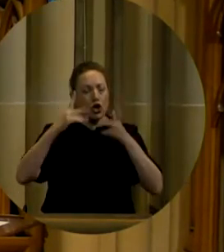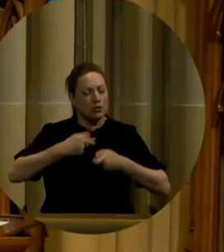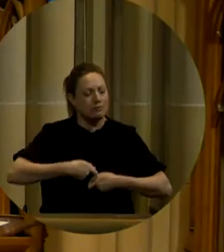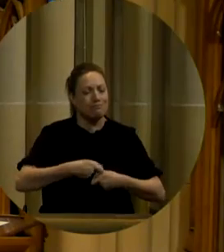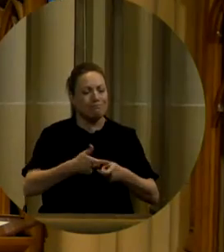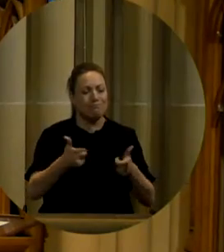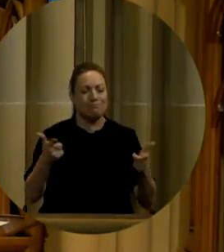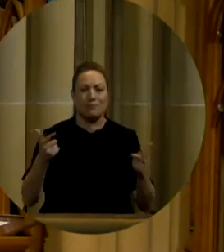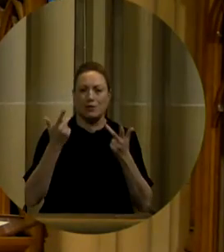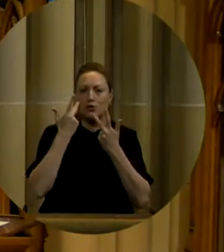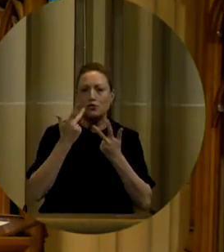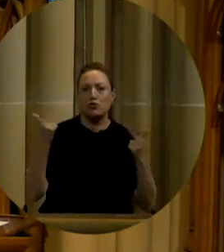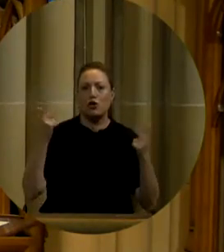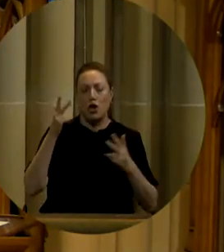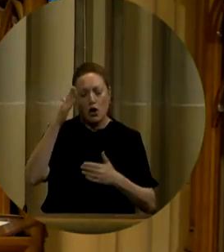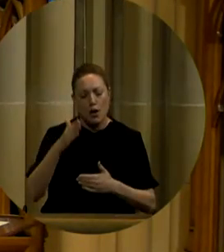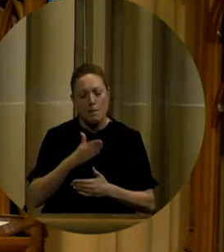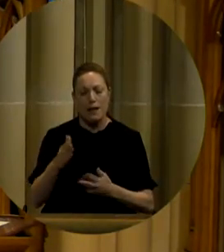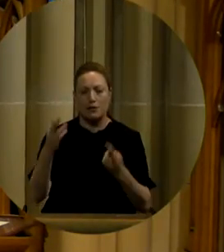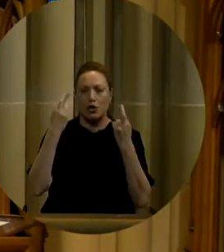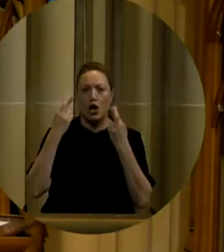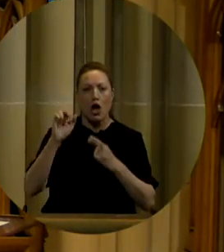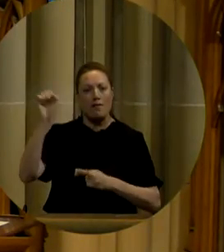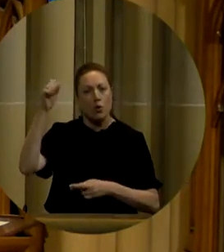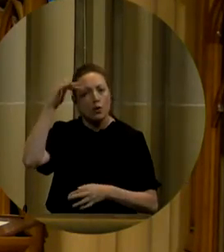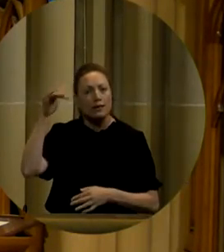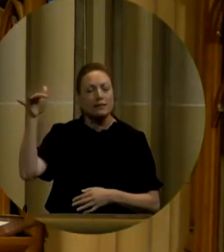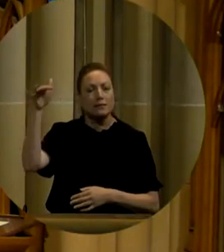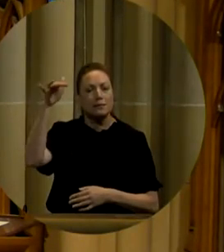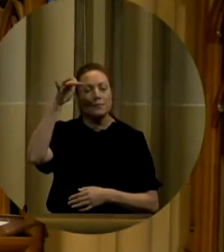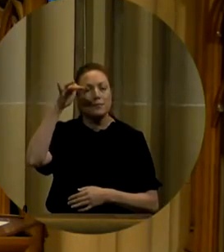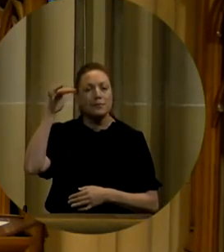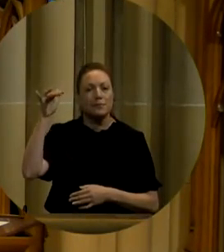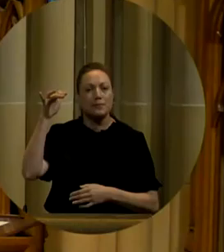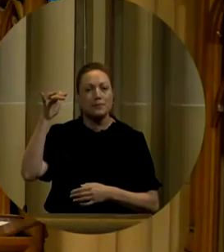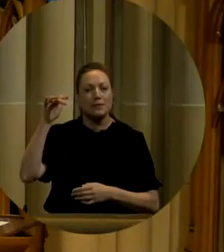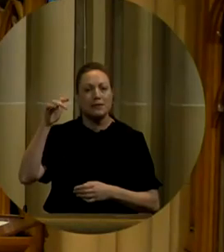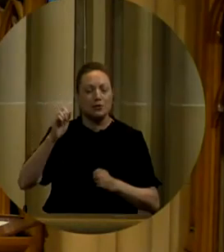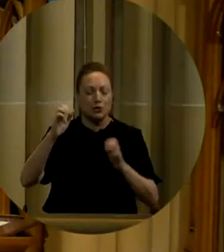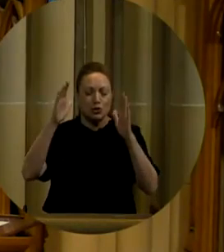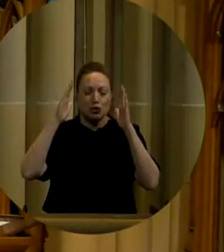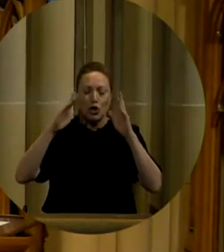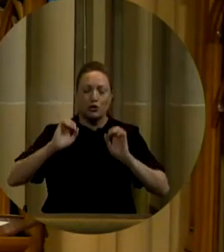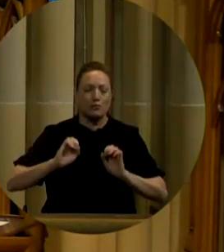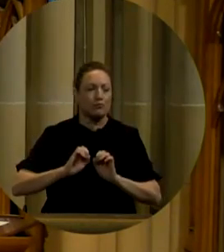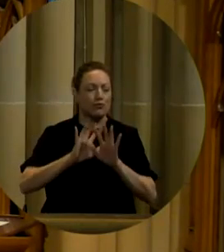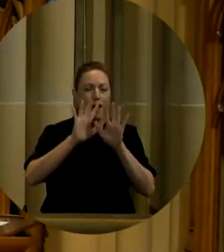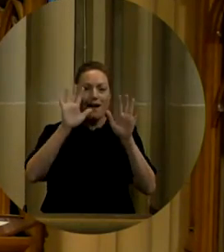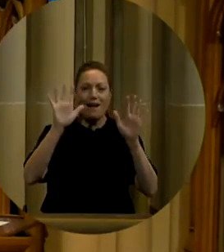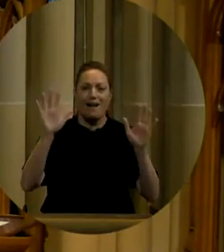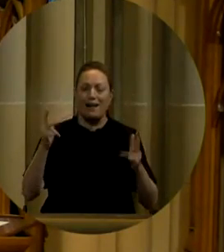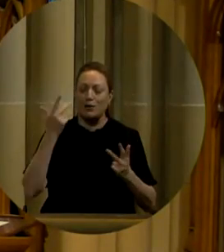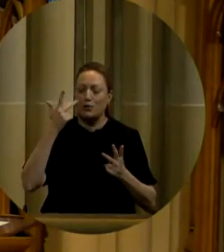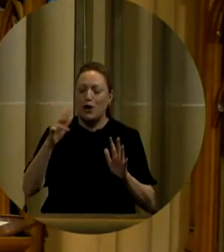blessed hope of your kingdom and shines bright as the sign of your